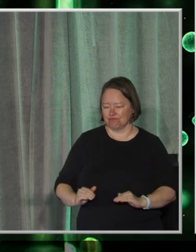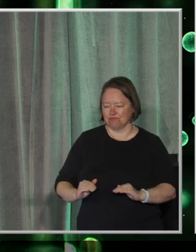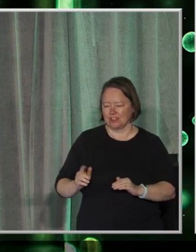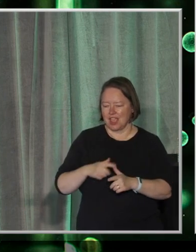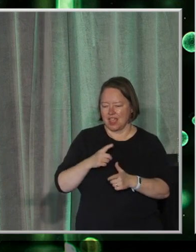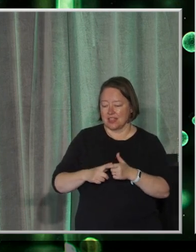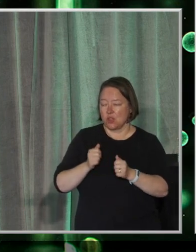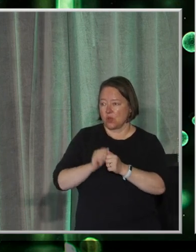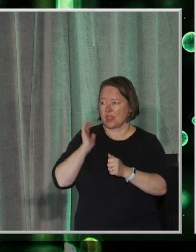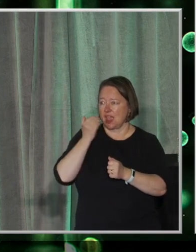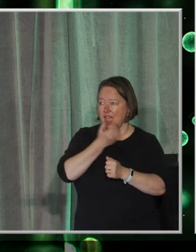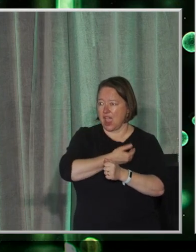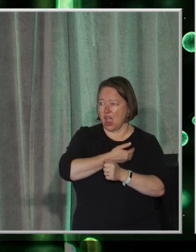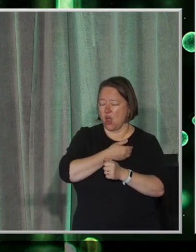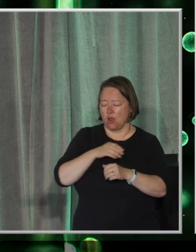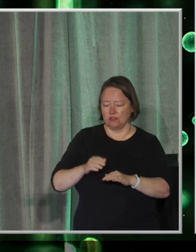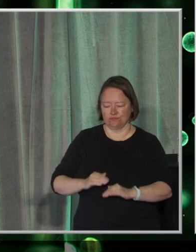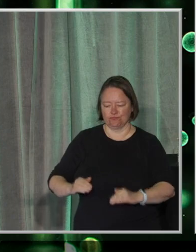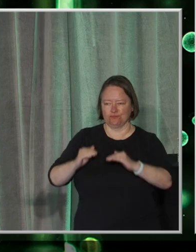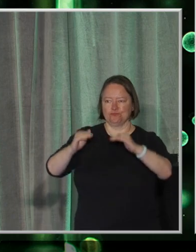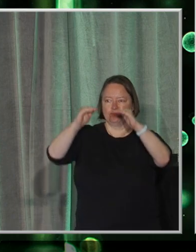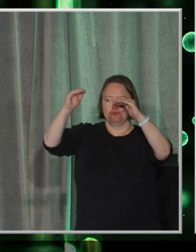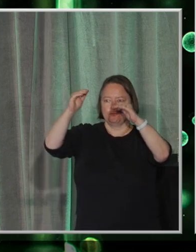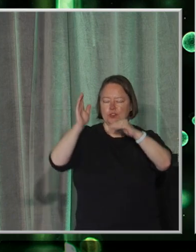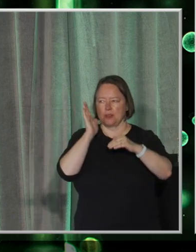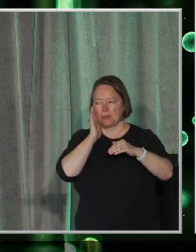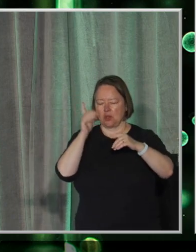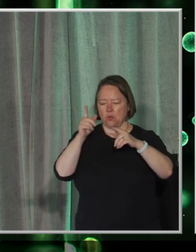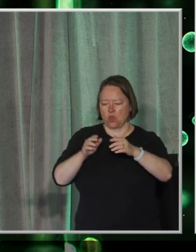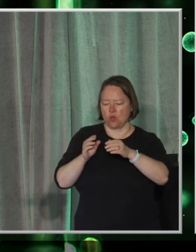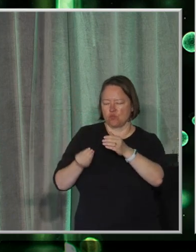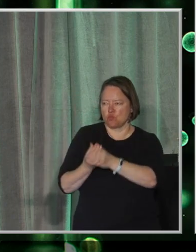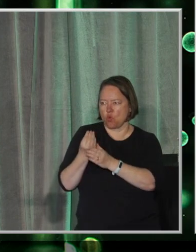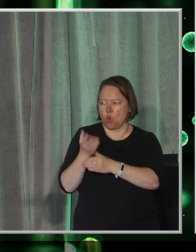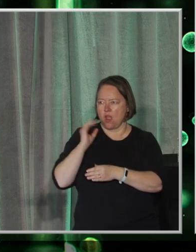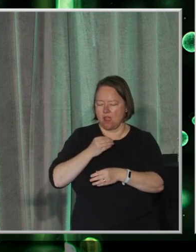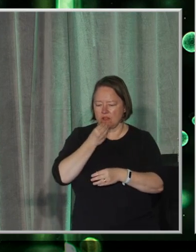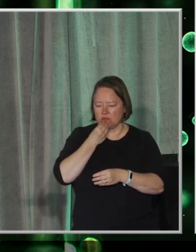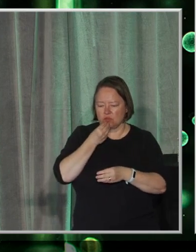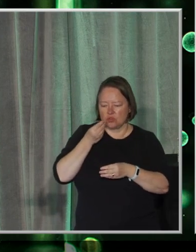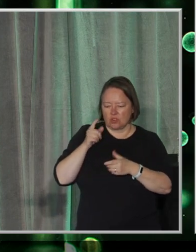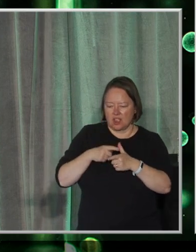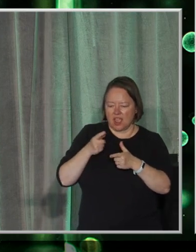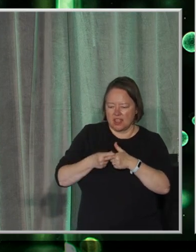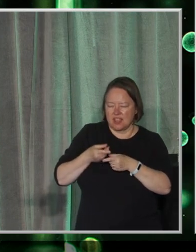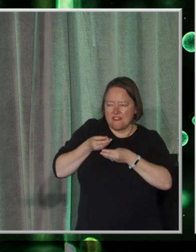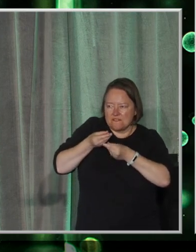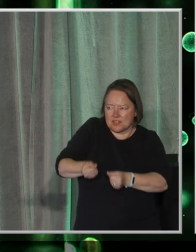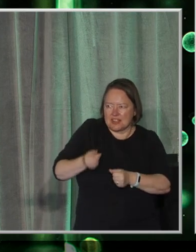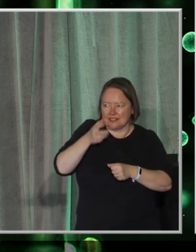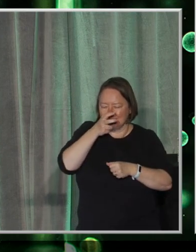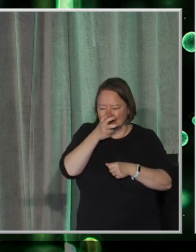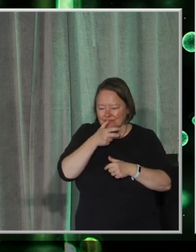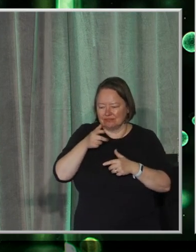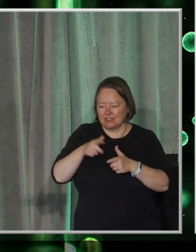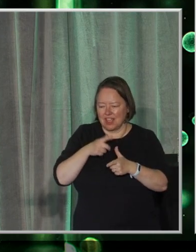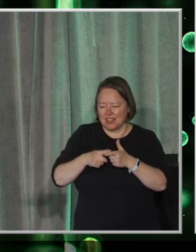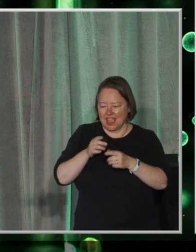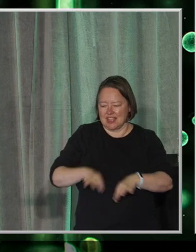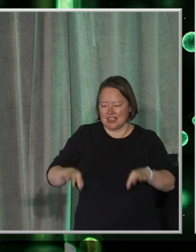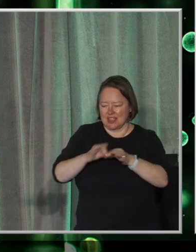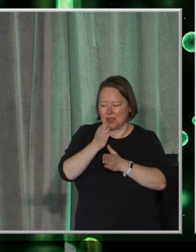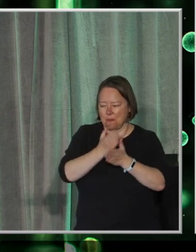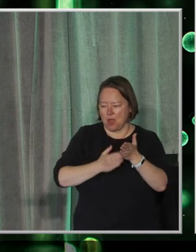And within our vertical beds, this is where we'll be growing our feed, then to feed our insects. Then within our facility, we will be having key components such